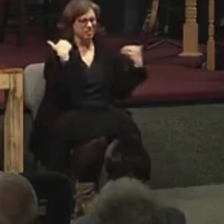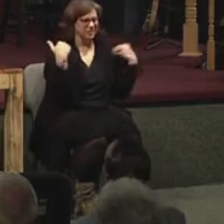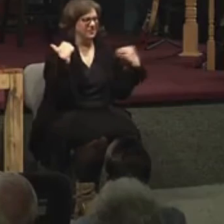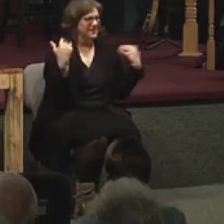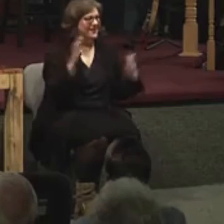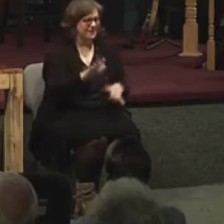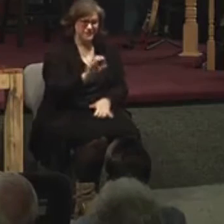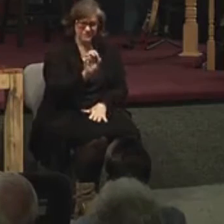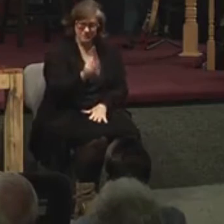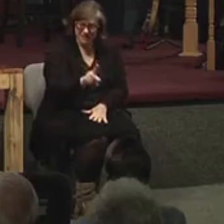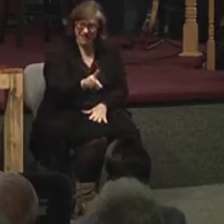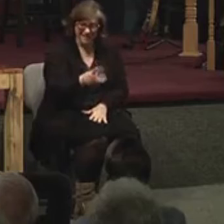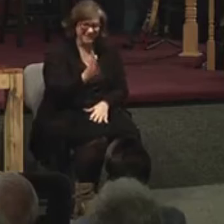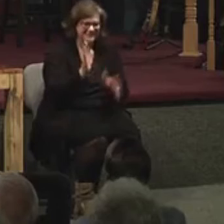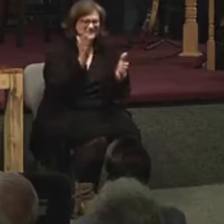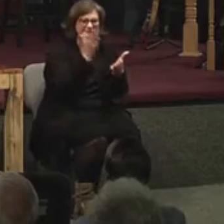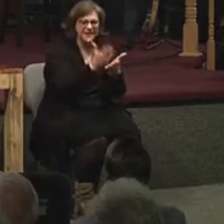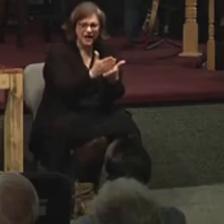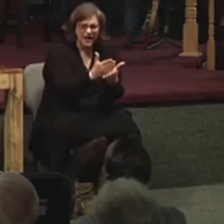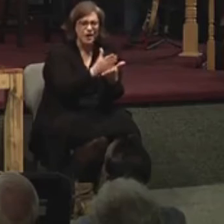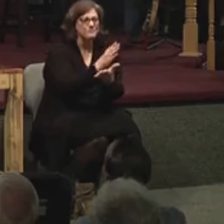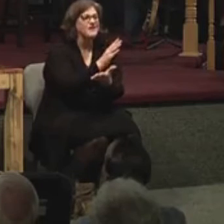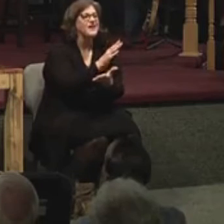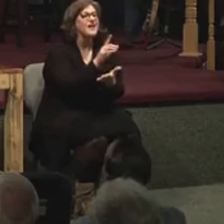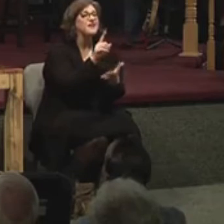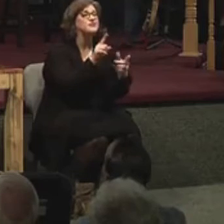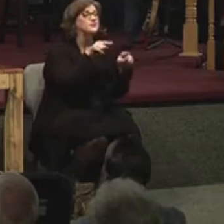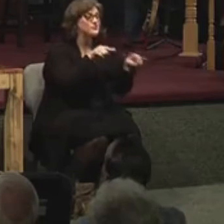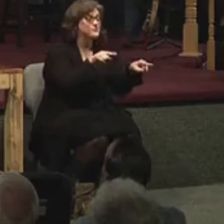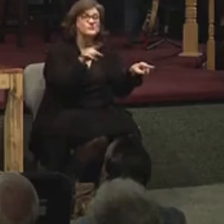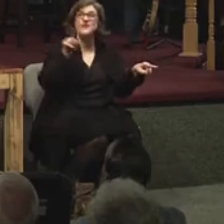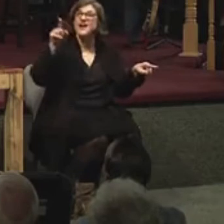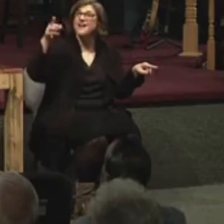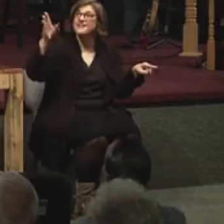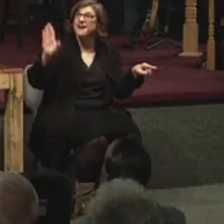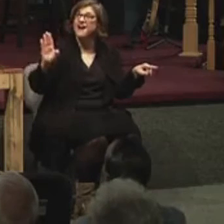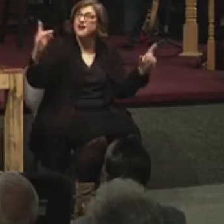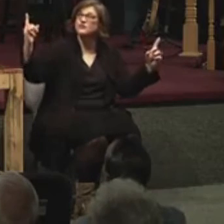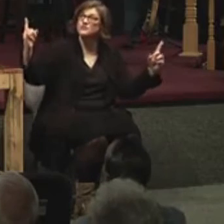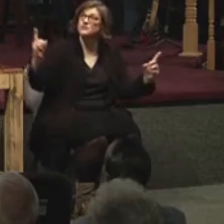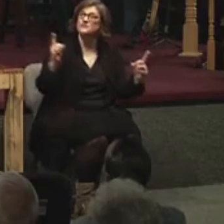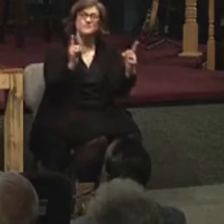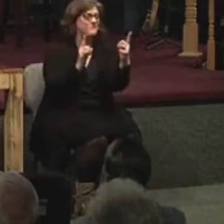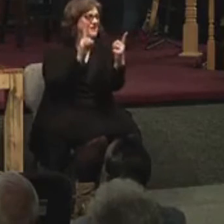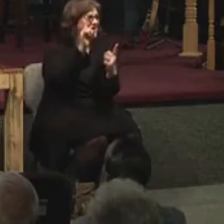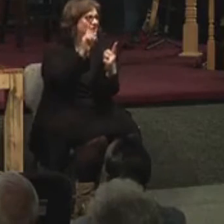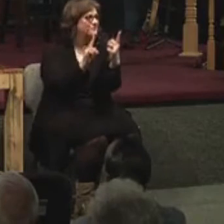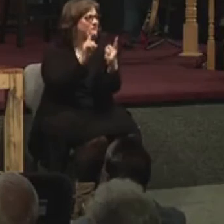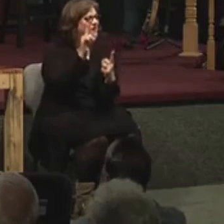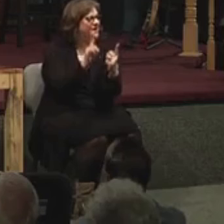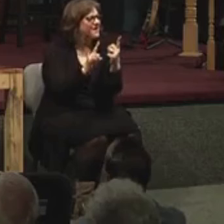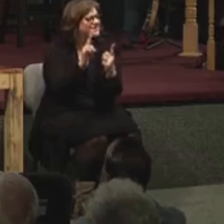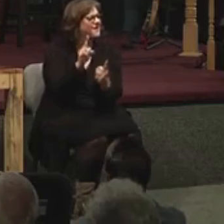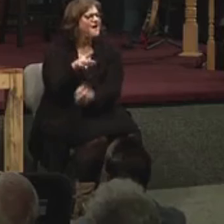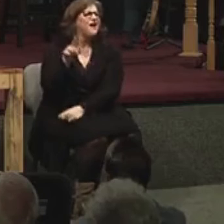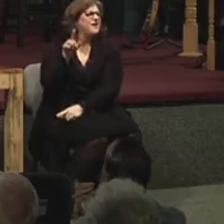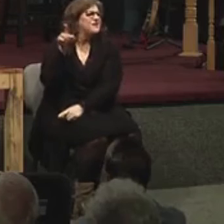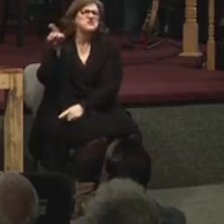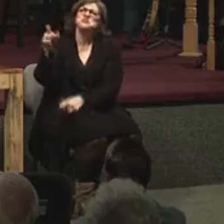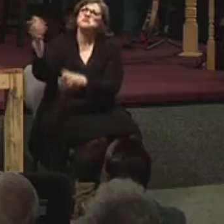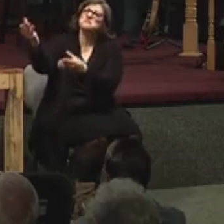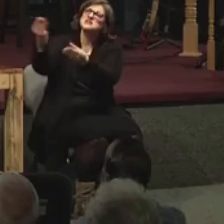have permission to be present with God, not because of anything he can give you, but because of who he is. Just be in his